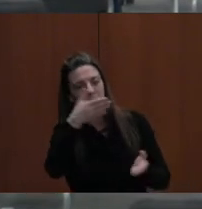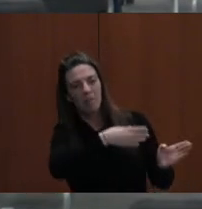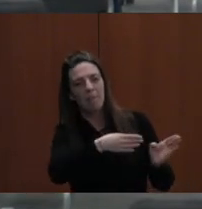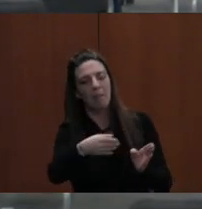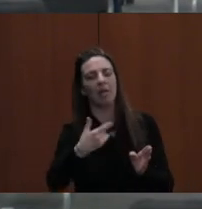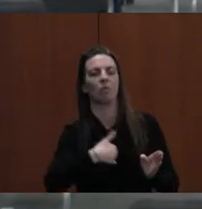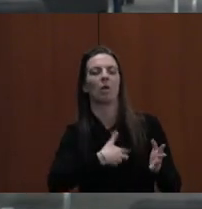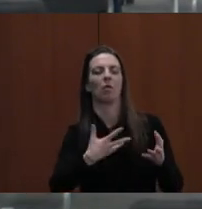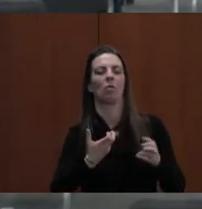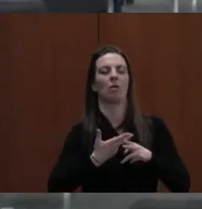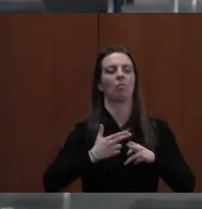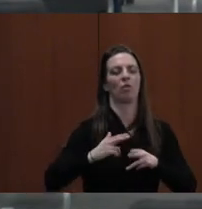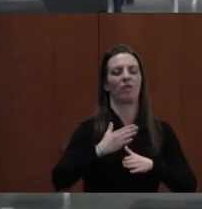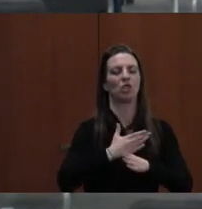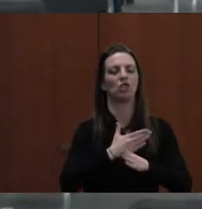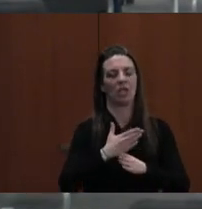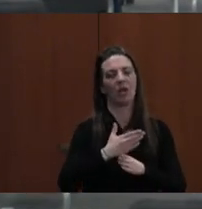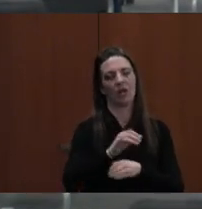share a little bit of that with you tonight.